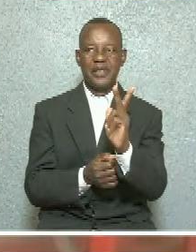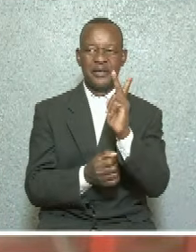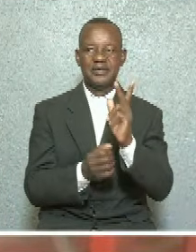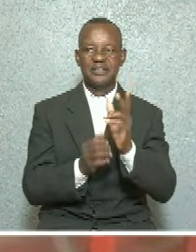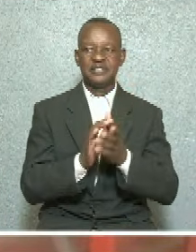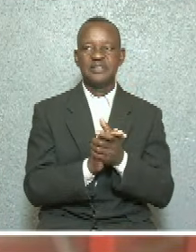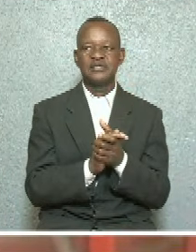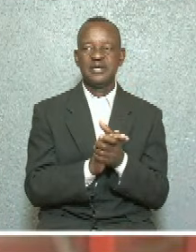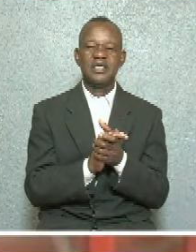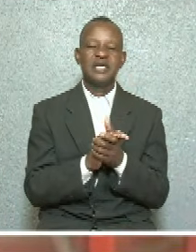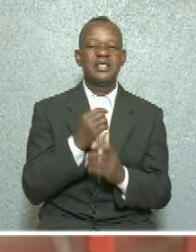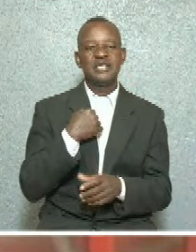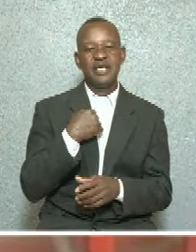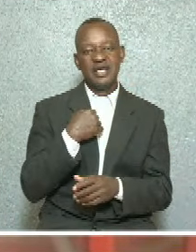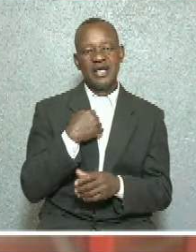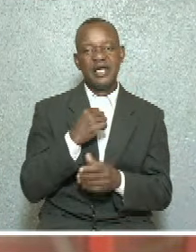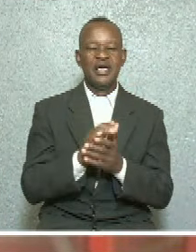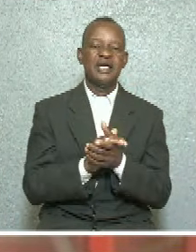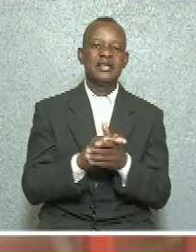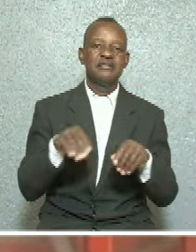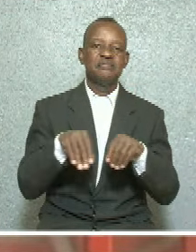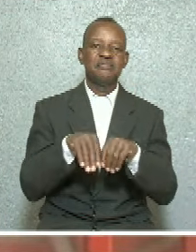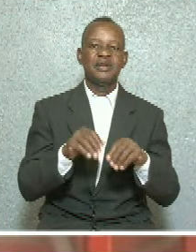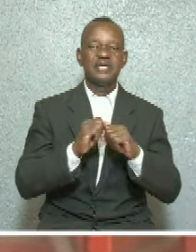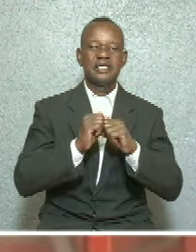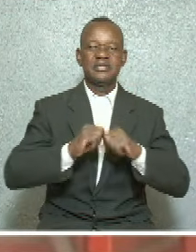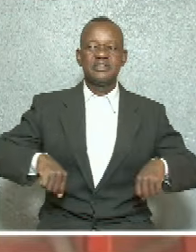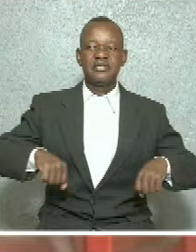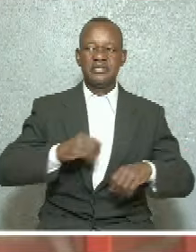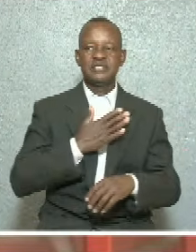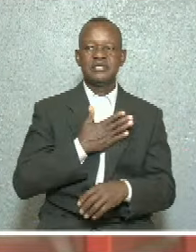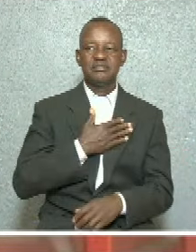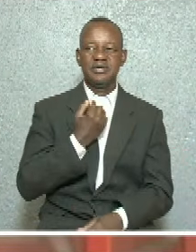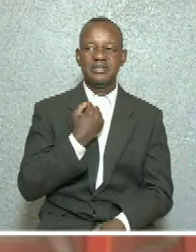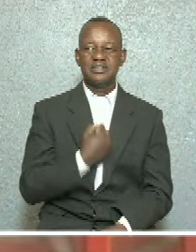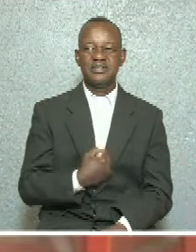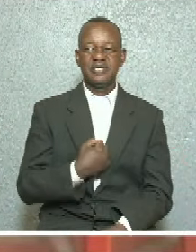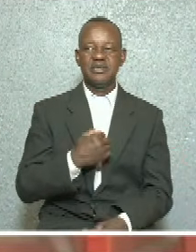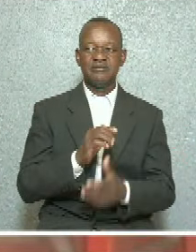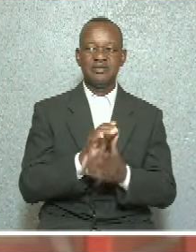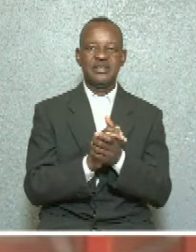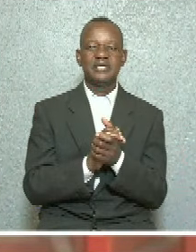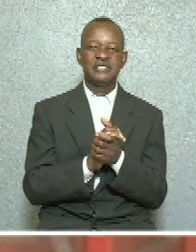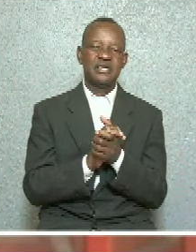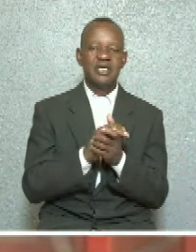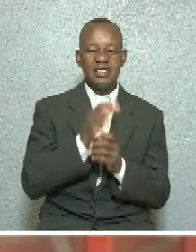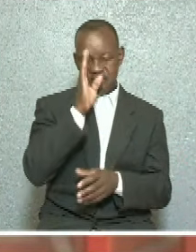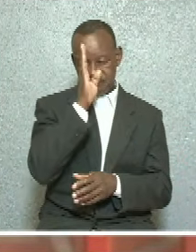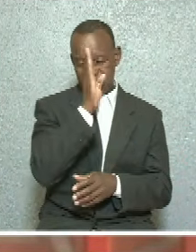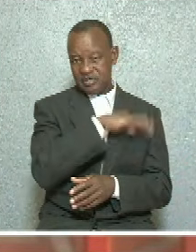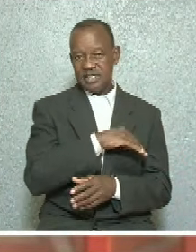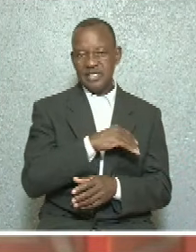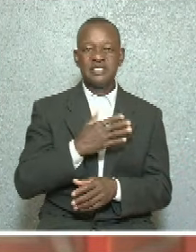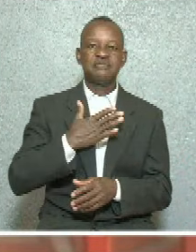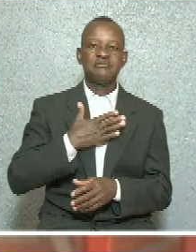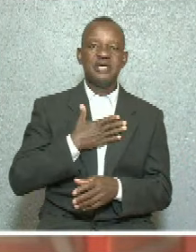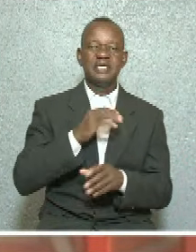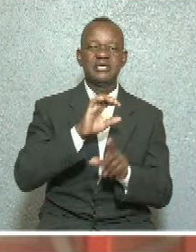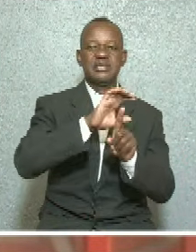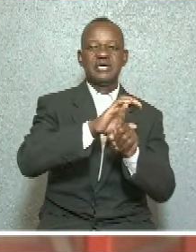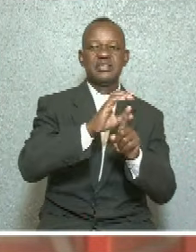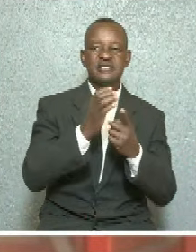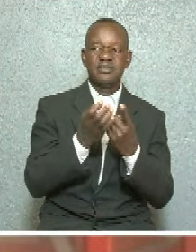upon myself to say, it doesn't matter where I come from, it doesn't matter my background, my limitations, I can